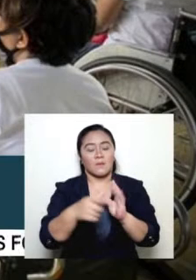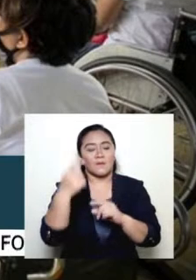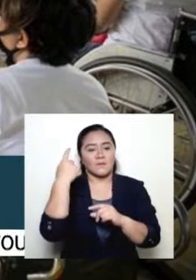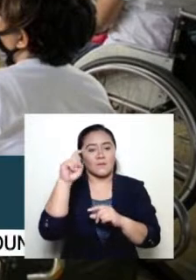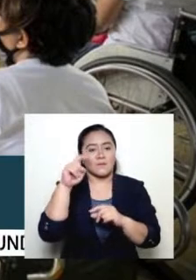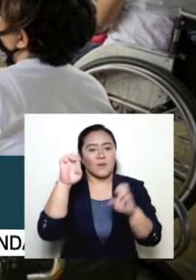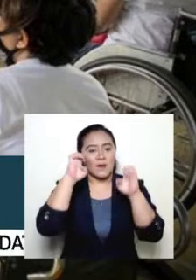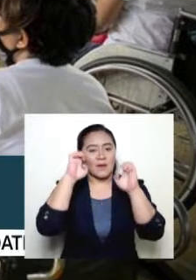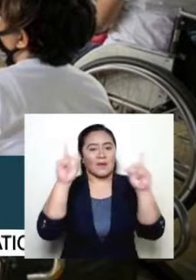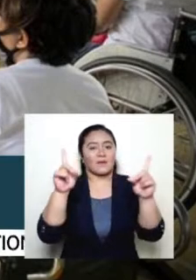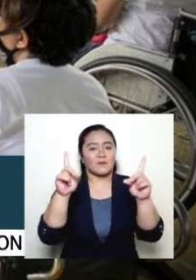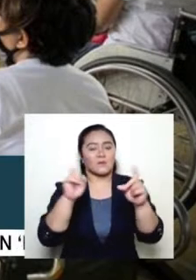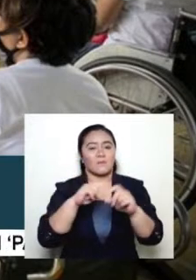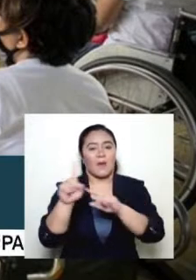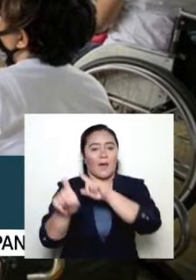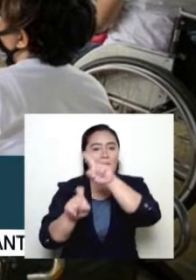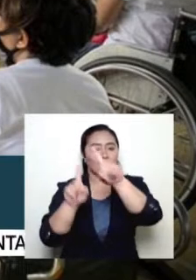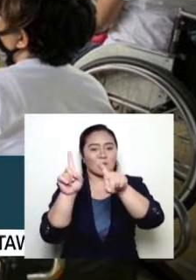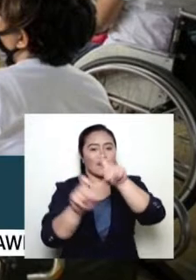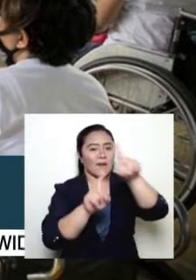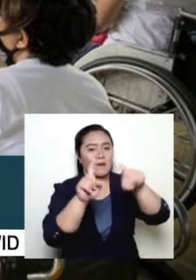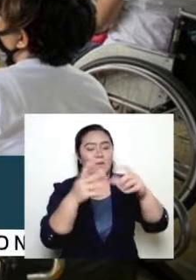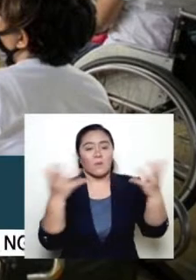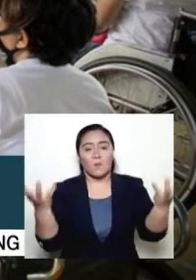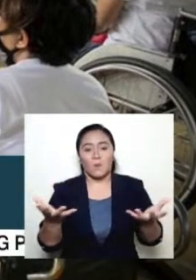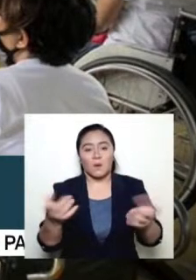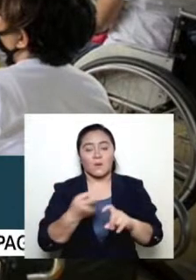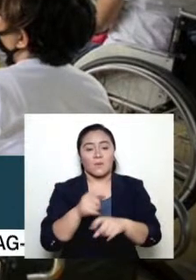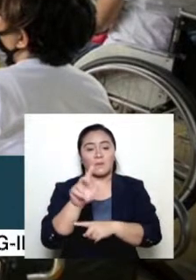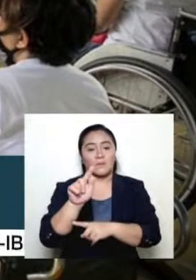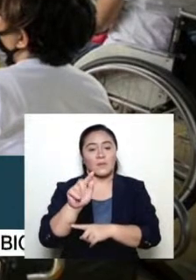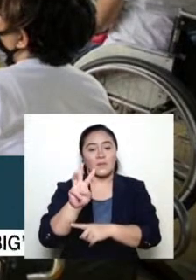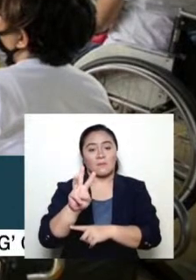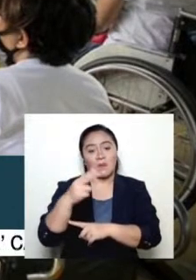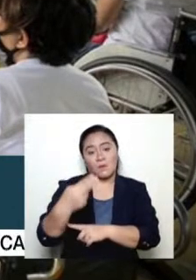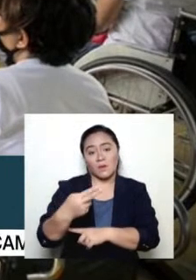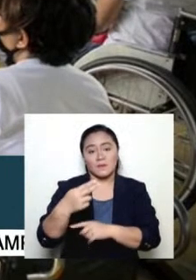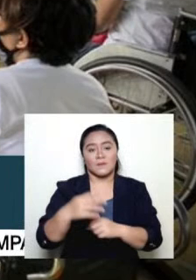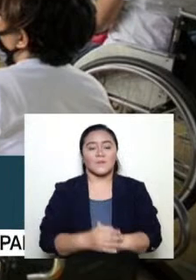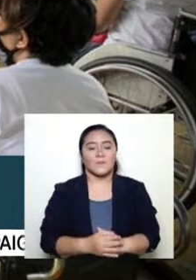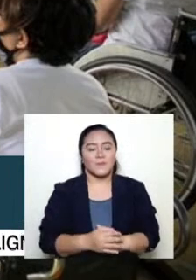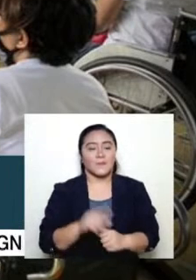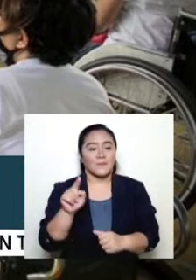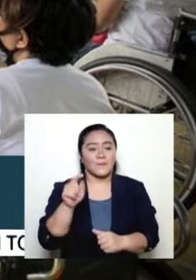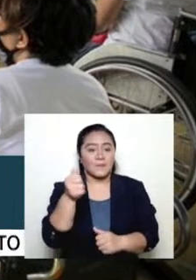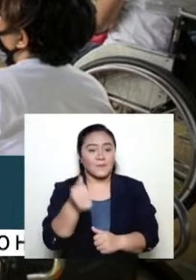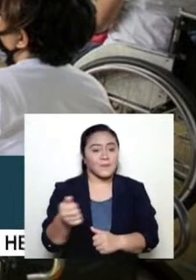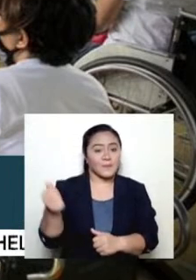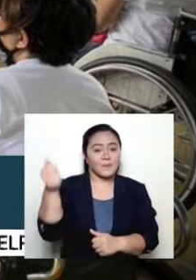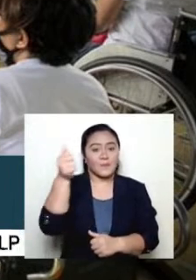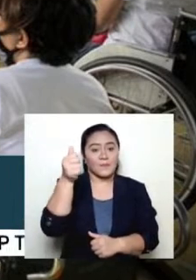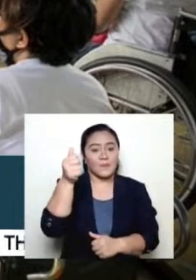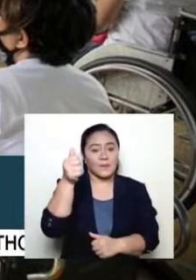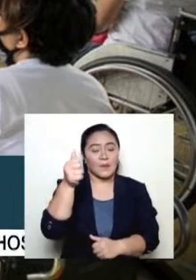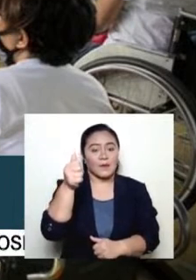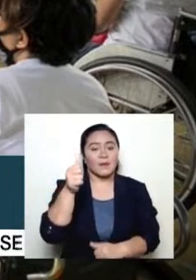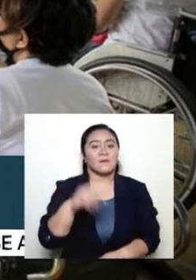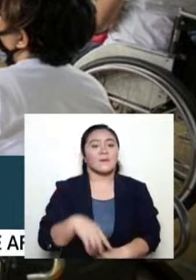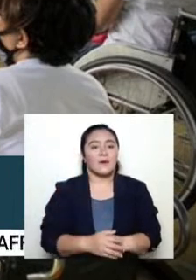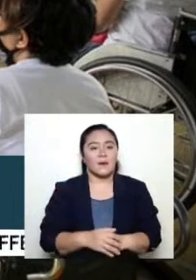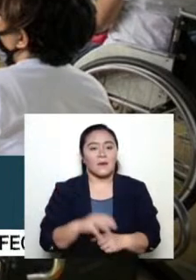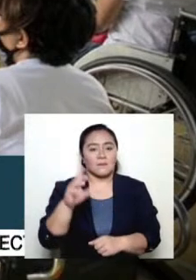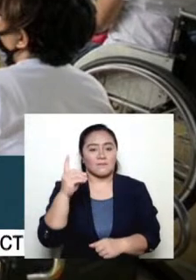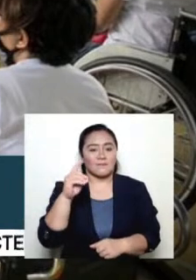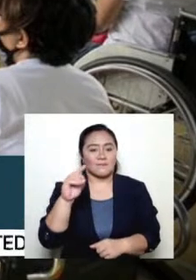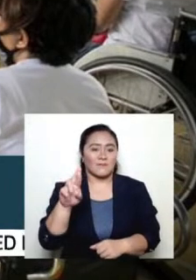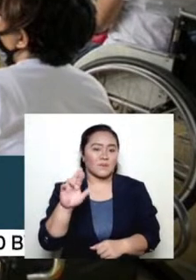answered questions from workers of Tahanang Walang Hagdan. Sector Head Maureen Ava Mata encourages PWDs around the country